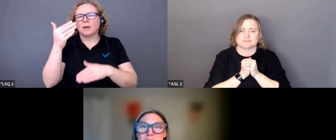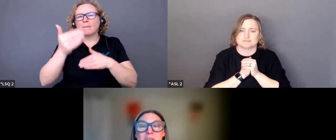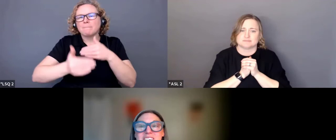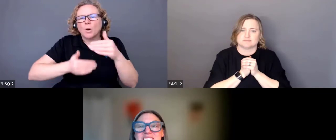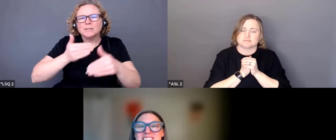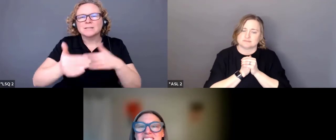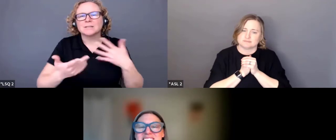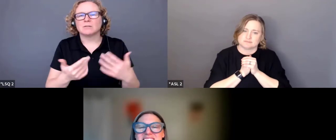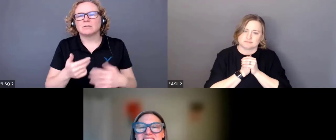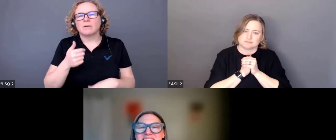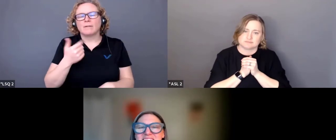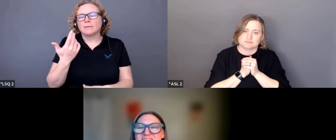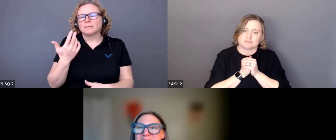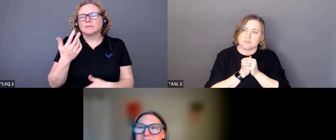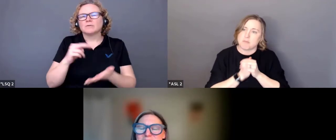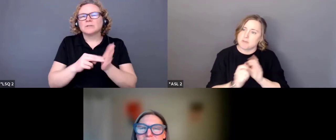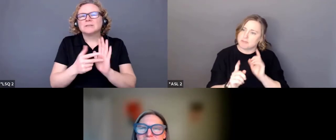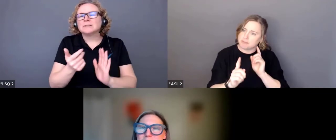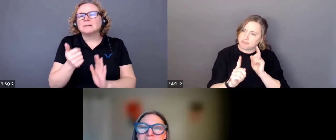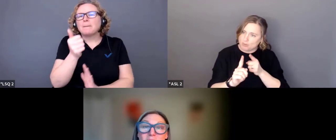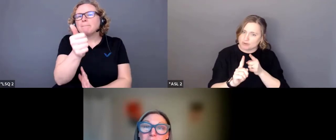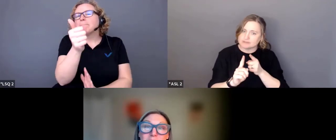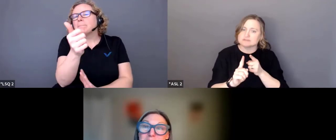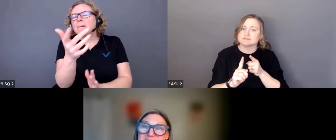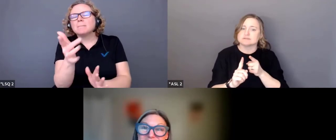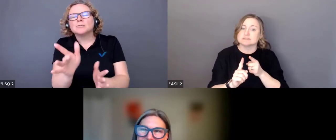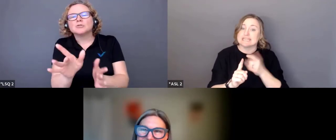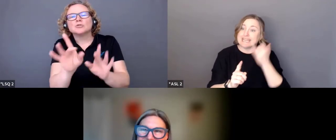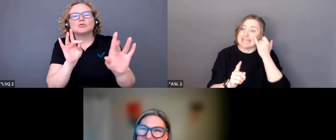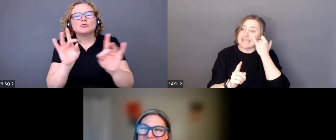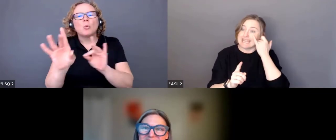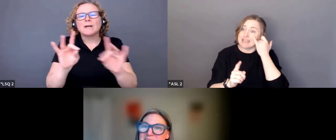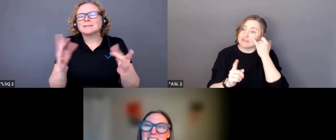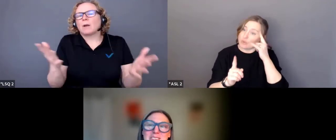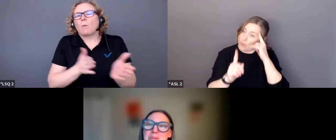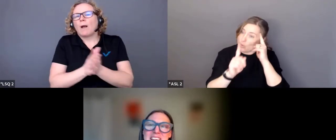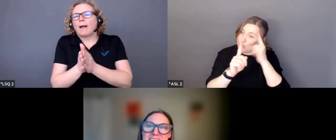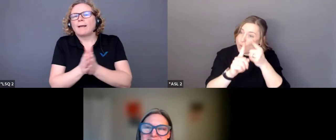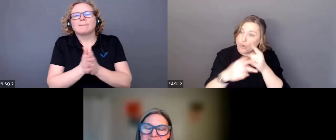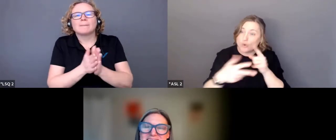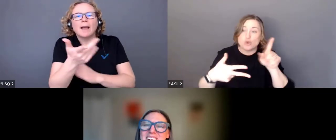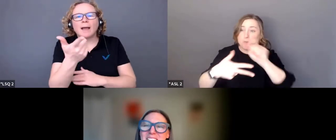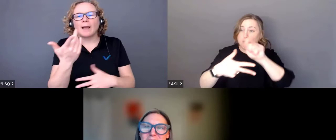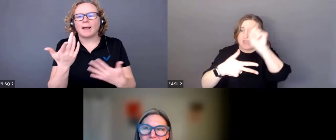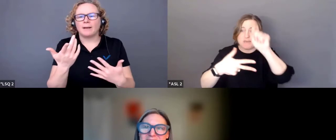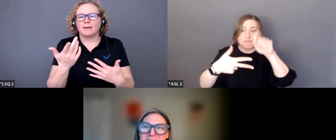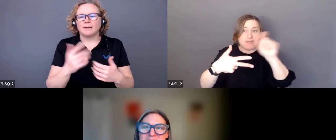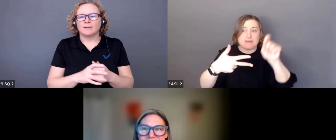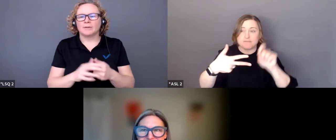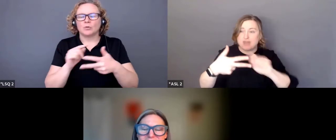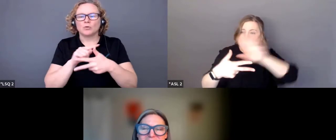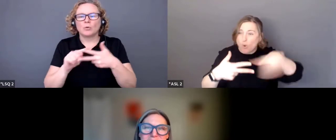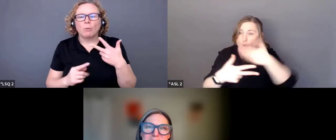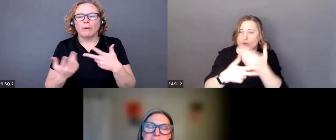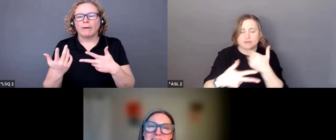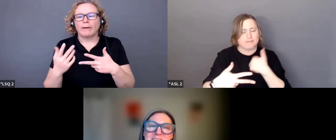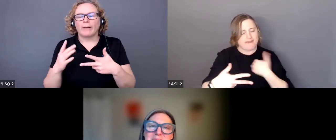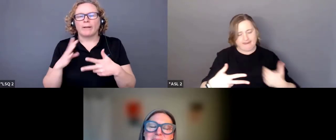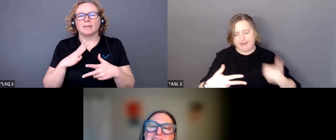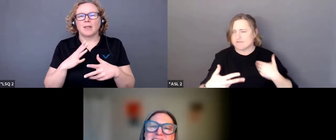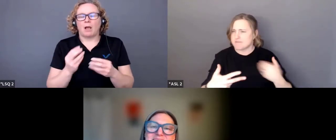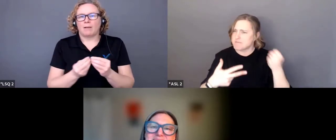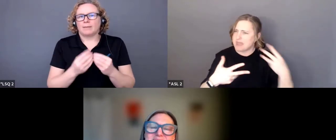moving towards, our answer is where you pick all three of these, right? And you're like, I've got so many actions in there at all the levels because all the levels